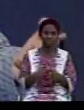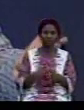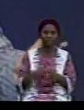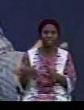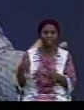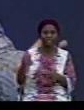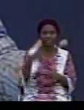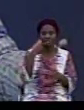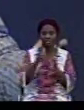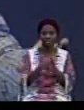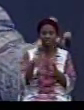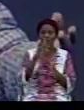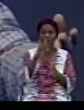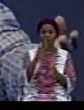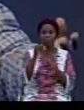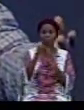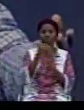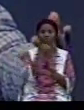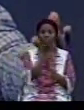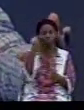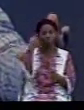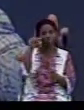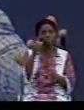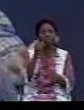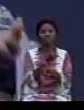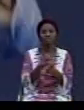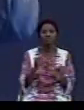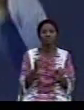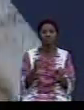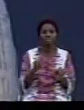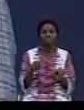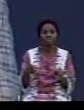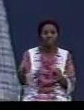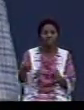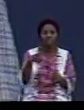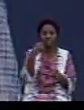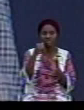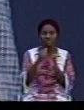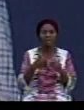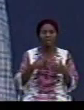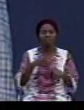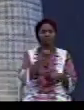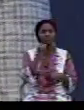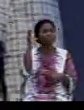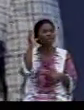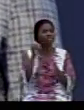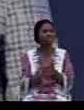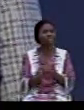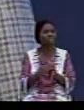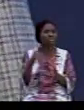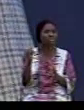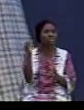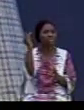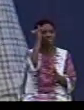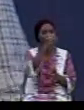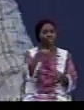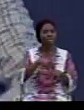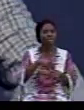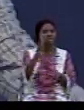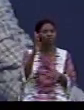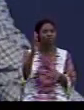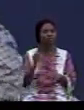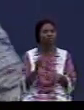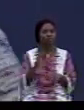at 40 is a fool forever. Have you not heard? A paralytic man at